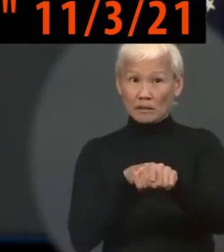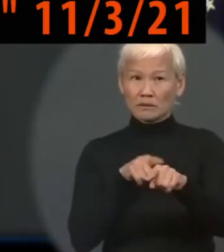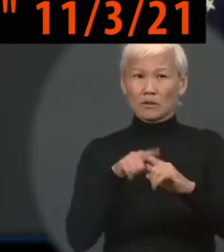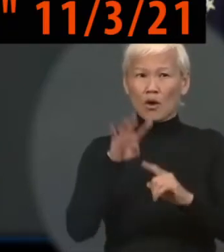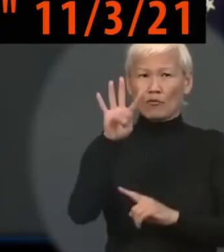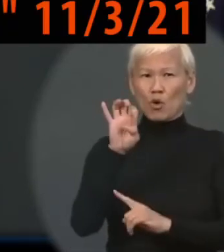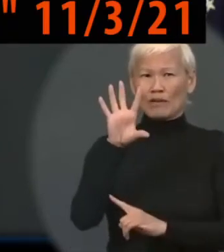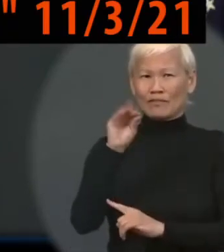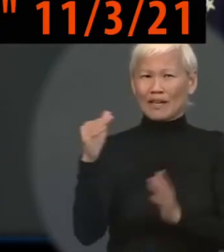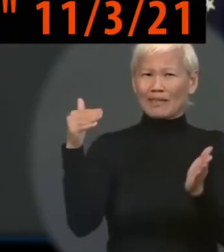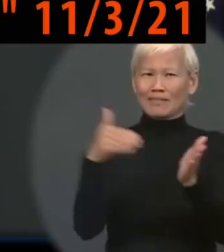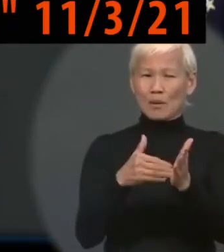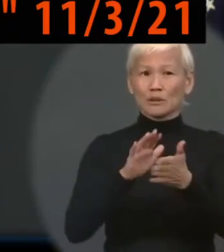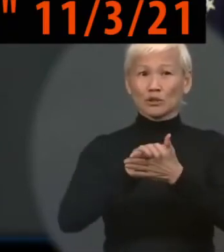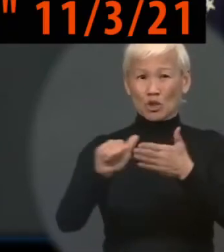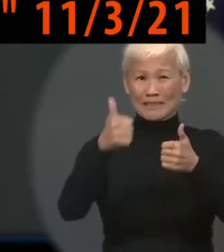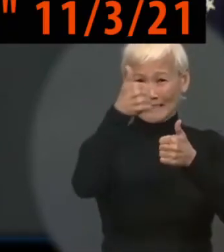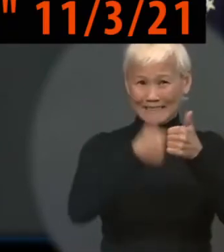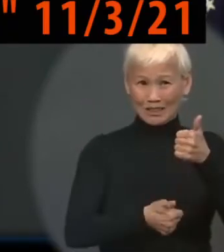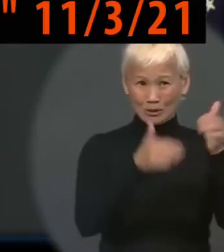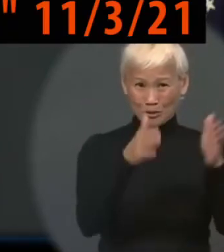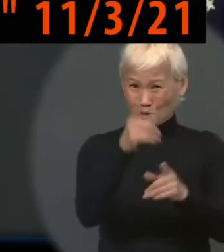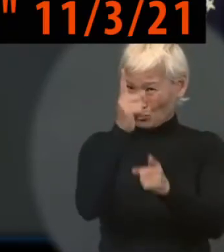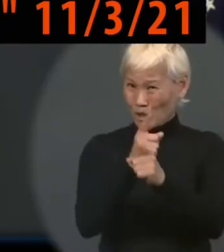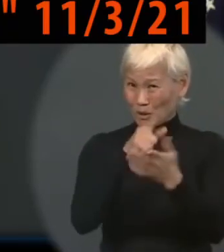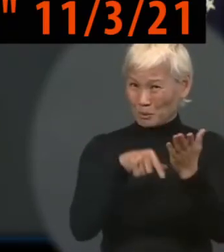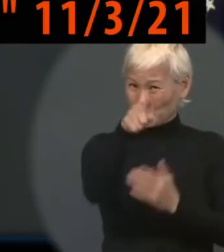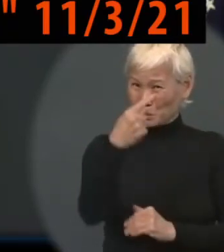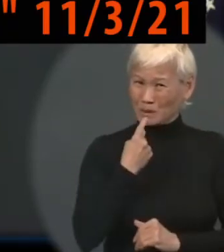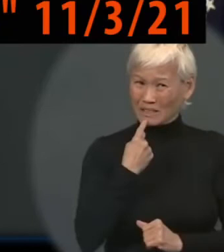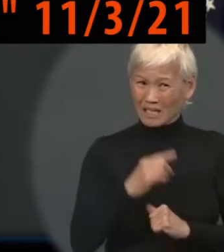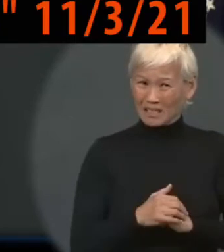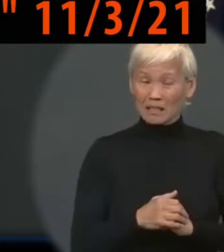$450,000 per person. Is that what you're saying? That was separated